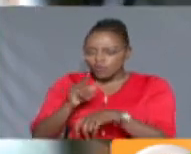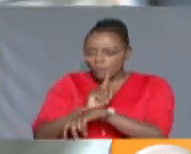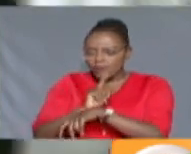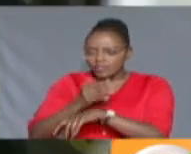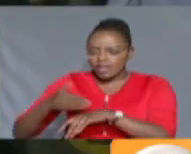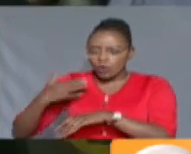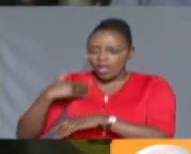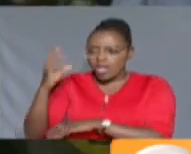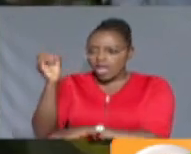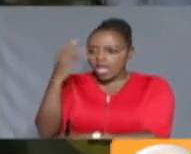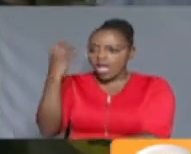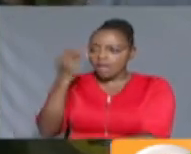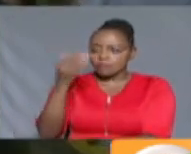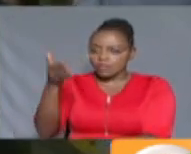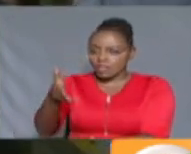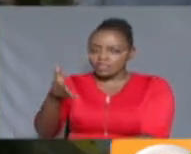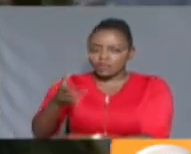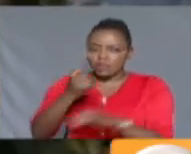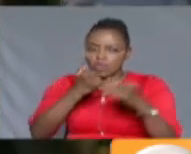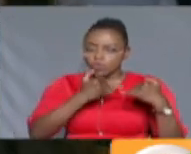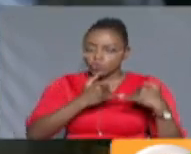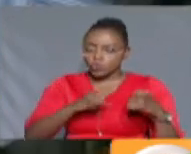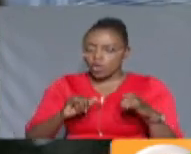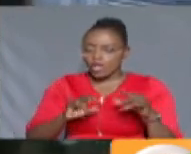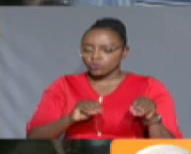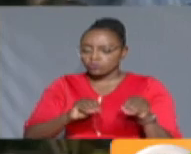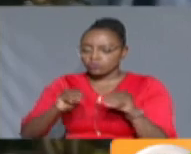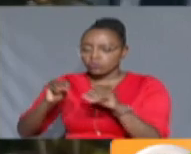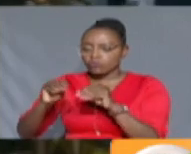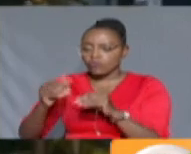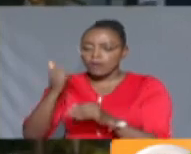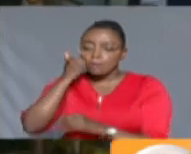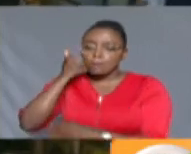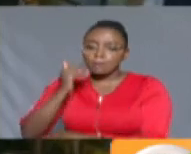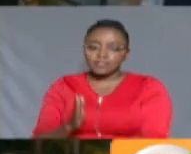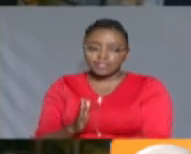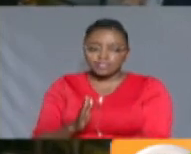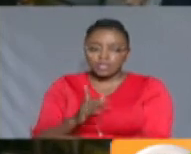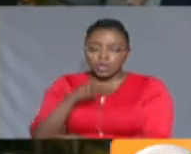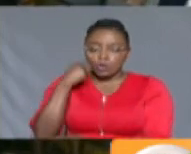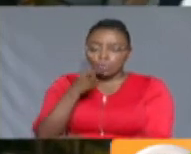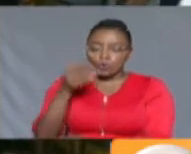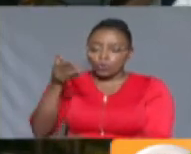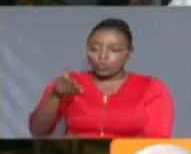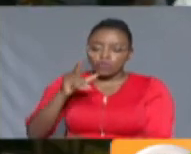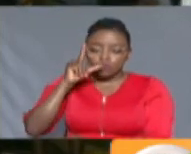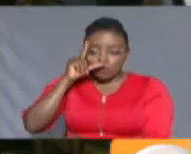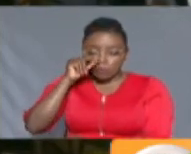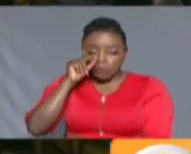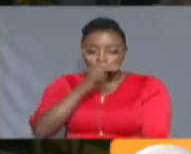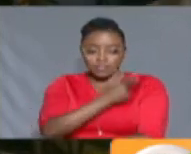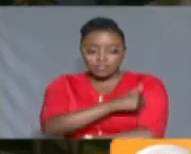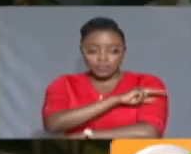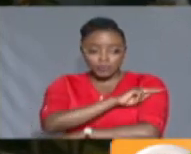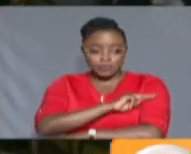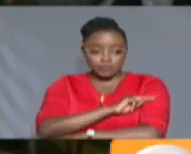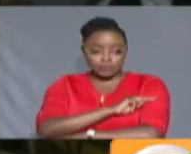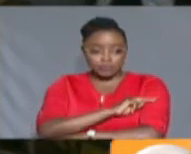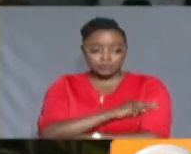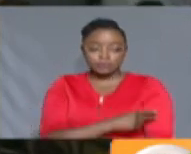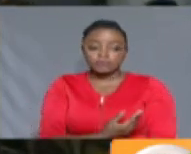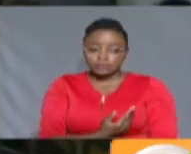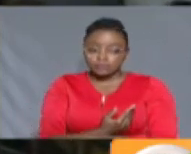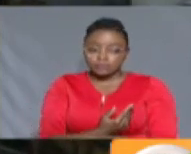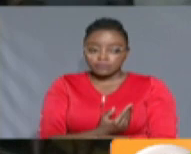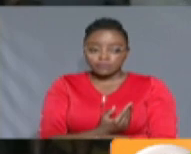was an ambulance which was here trying to evacuate a number of patients who are here at Mombasa Hospital.